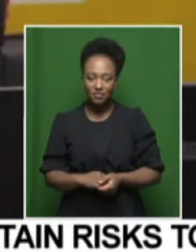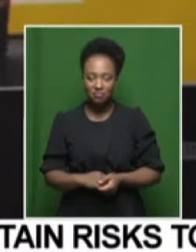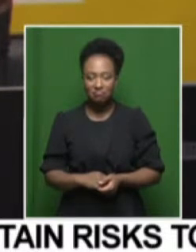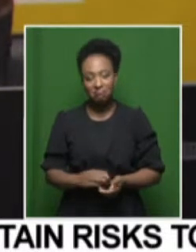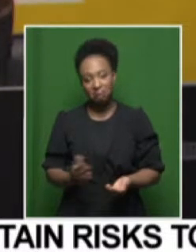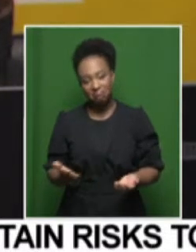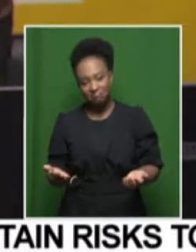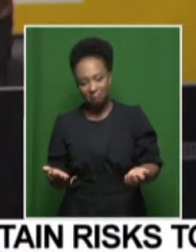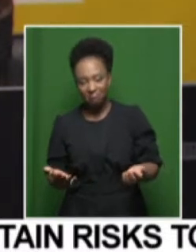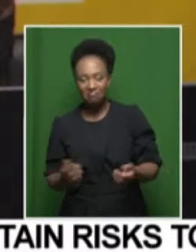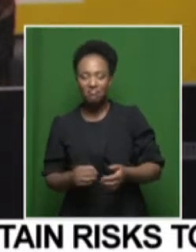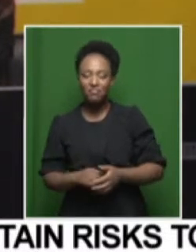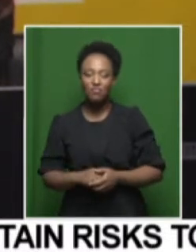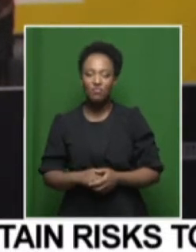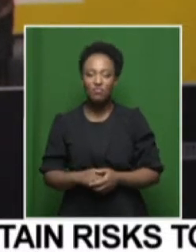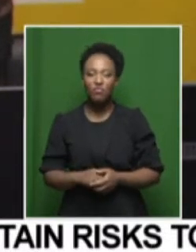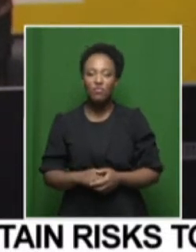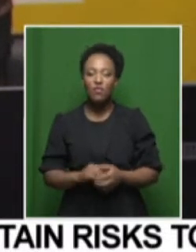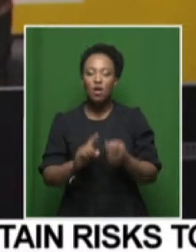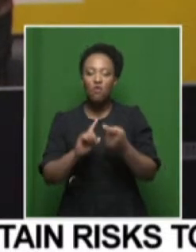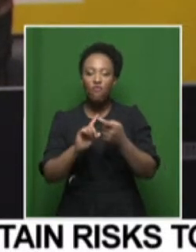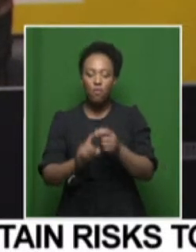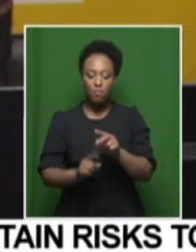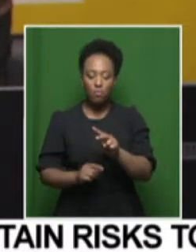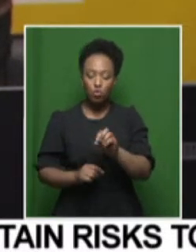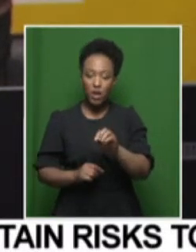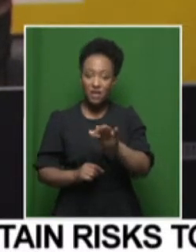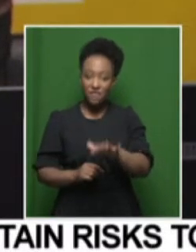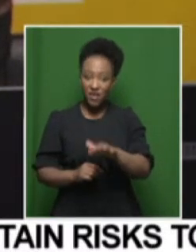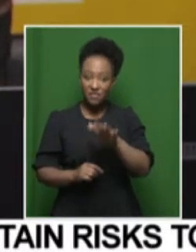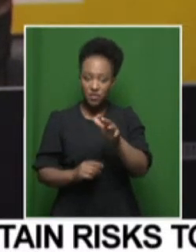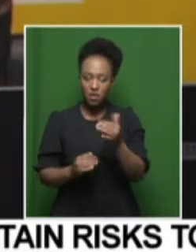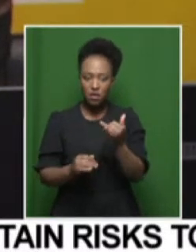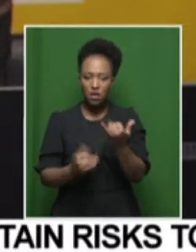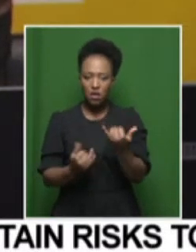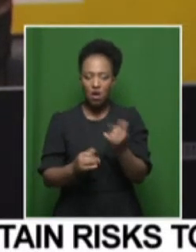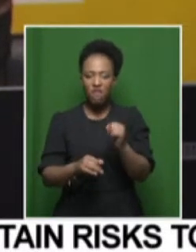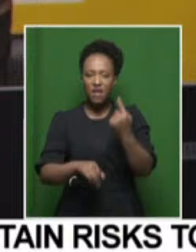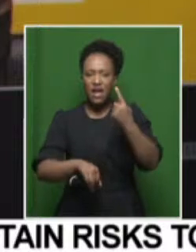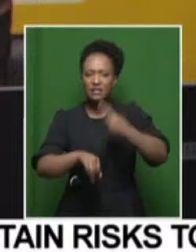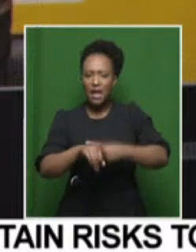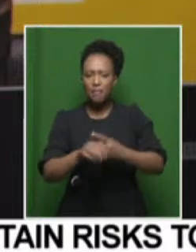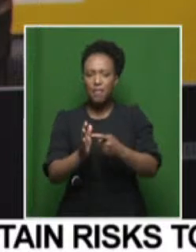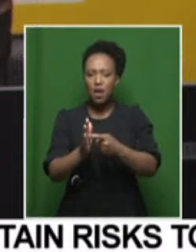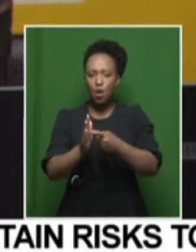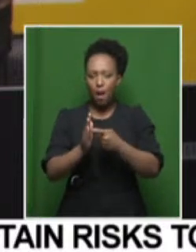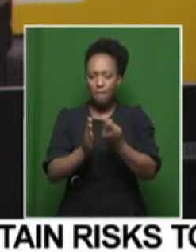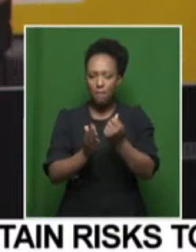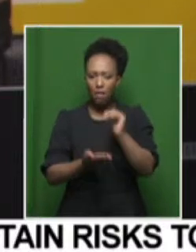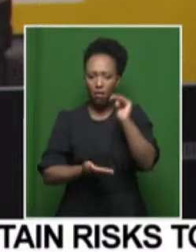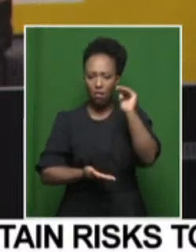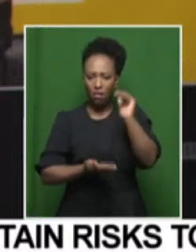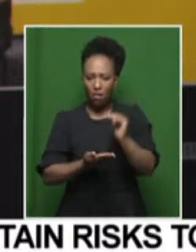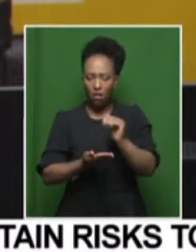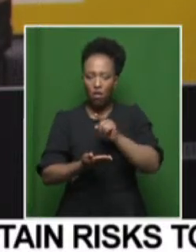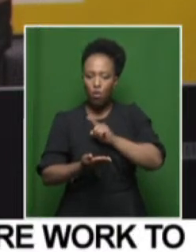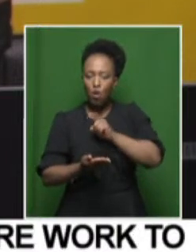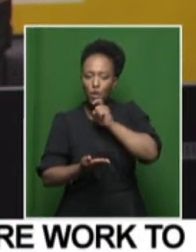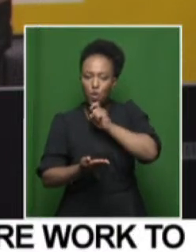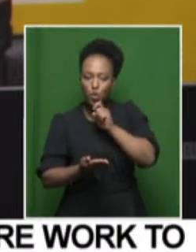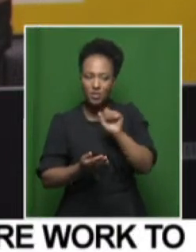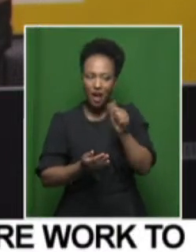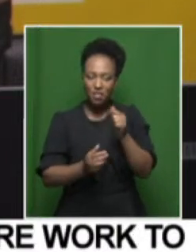This is also the first time since 2015 that we are reducing the borrowing requirement using some of the extra